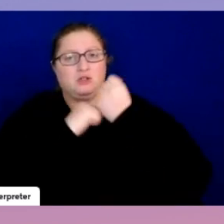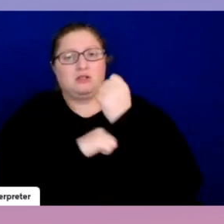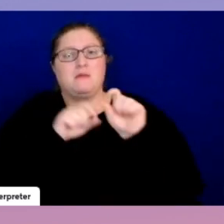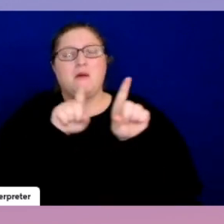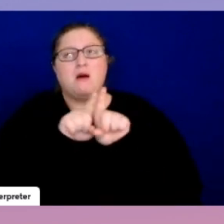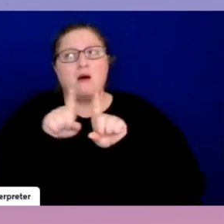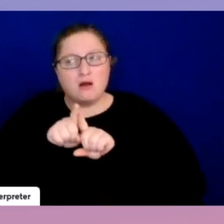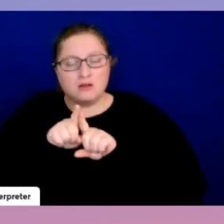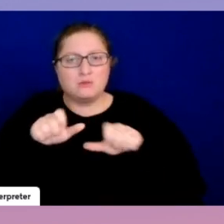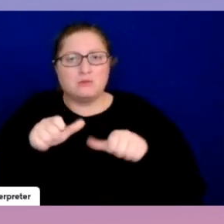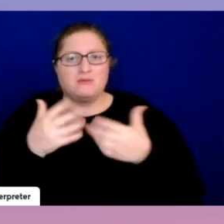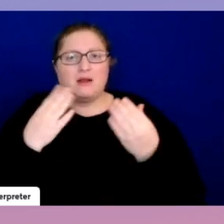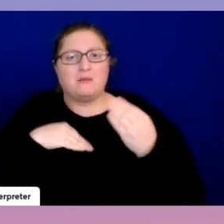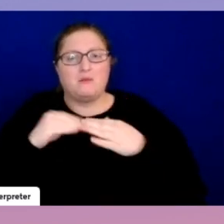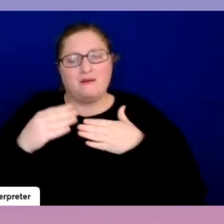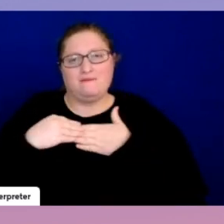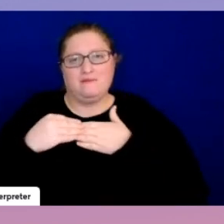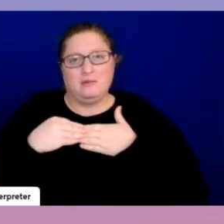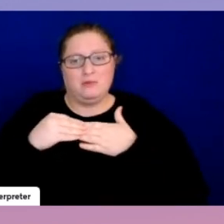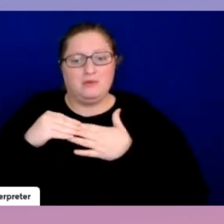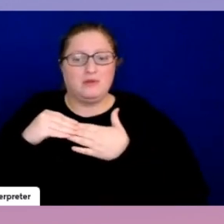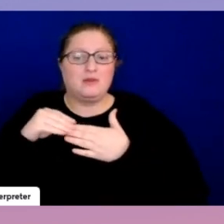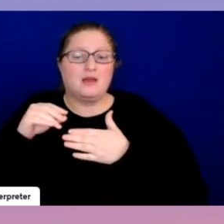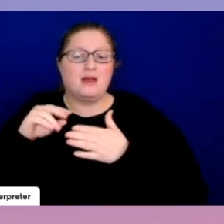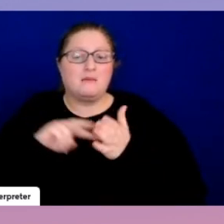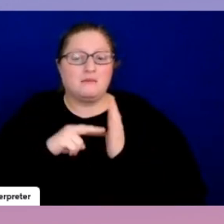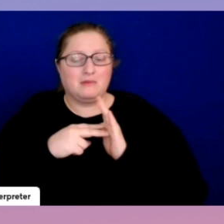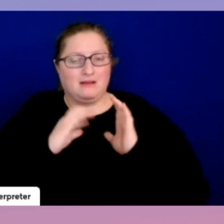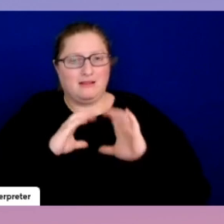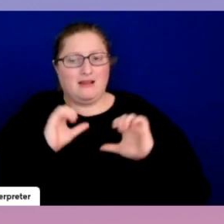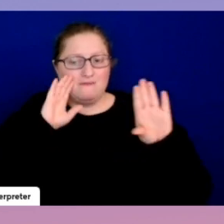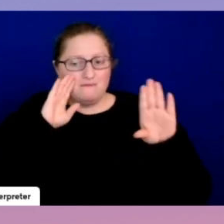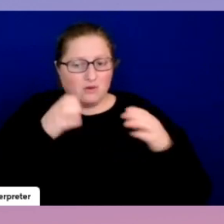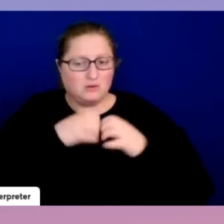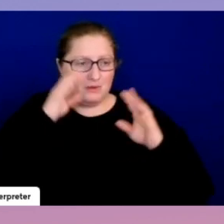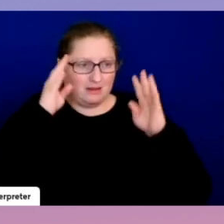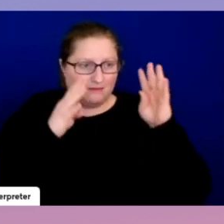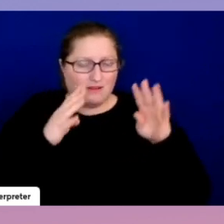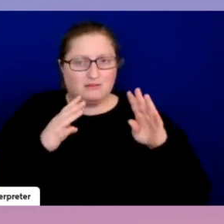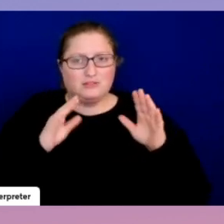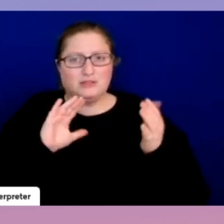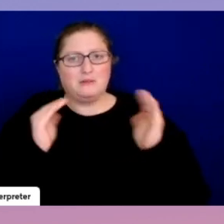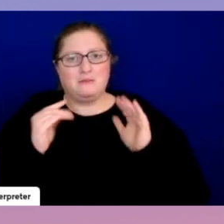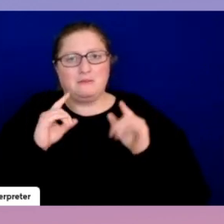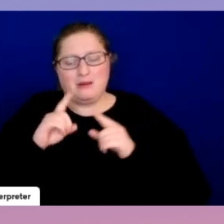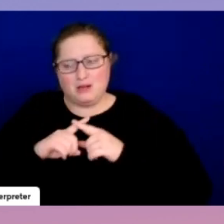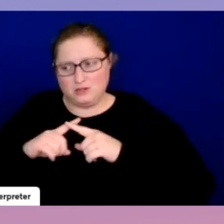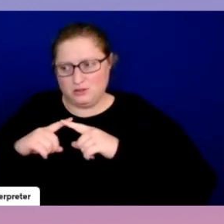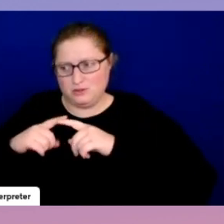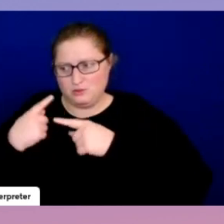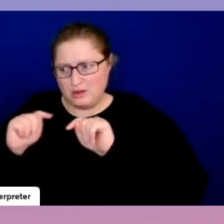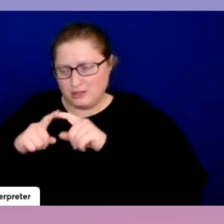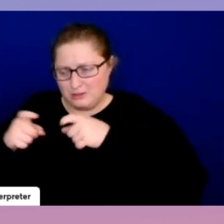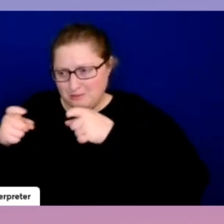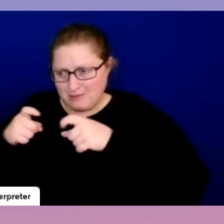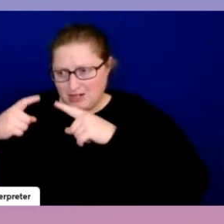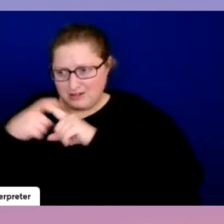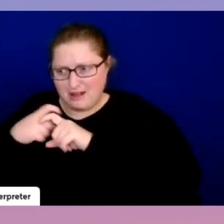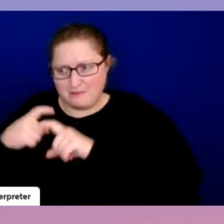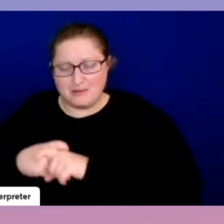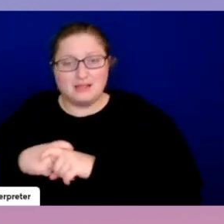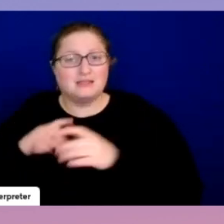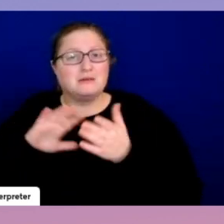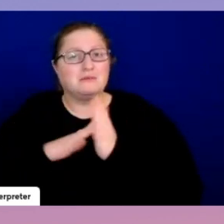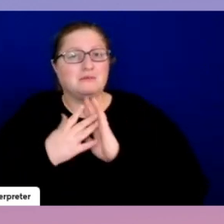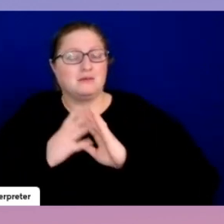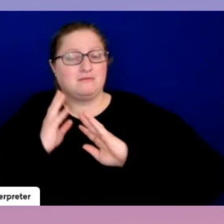agility, enabling the client to focus on innovation rather than managing on-premise complexities. This process got streamlined through the strategic